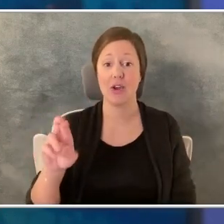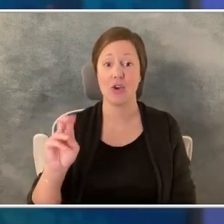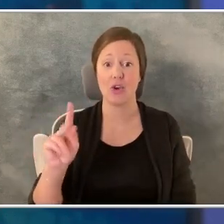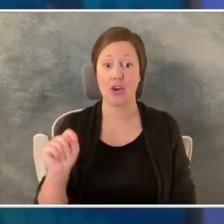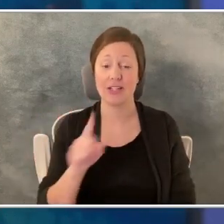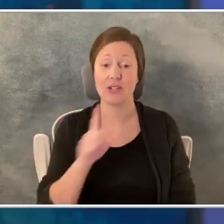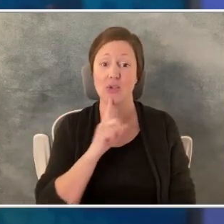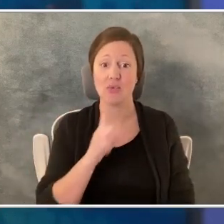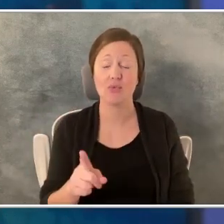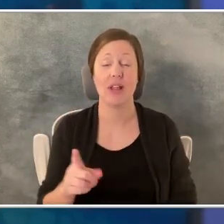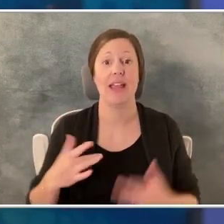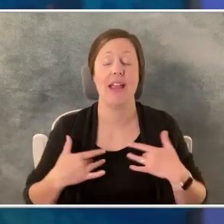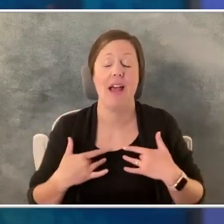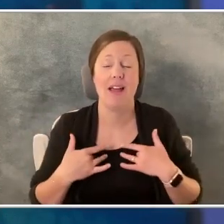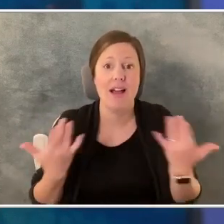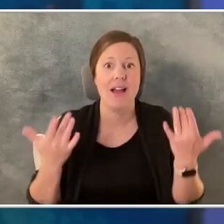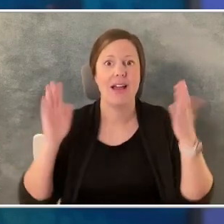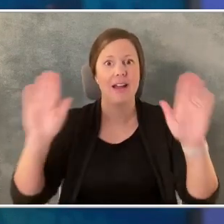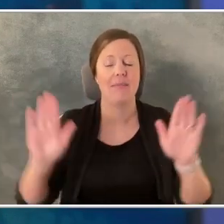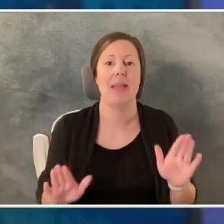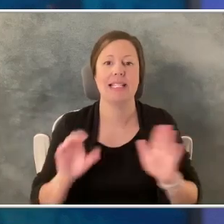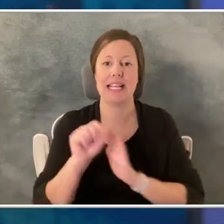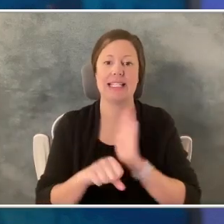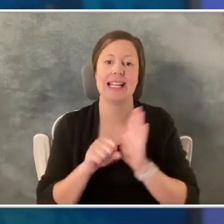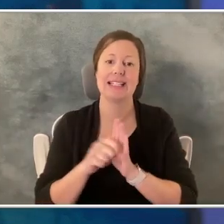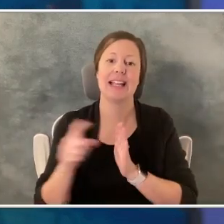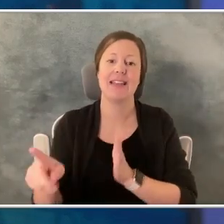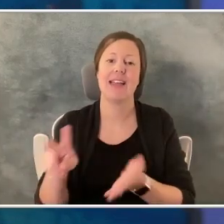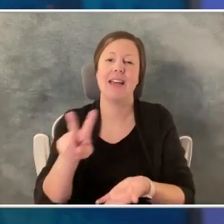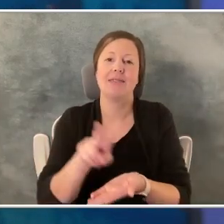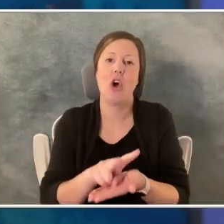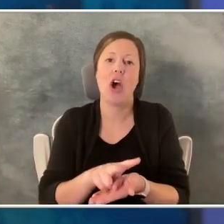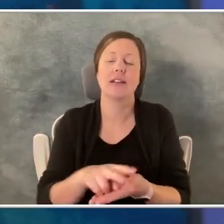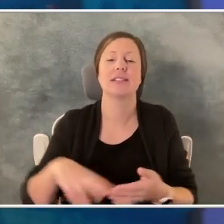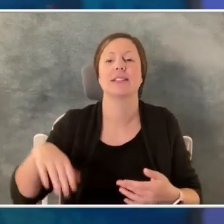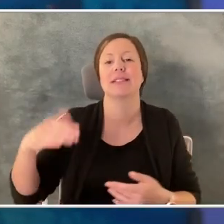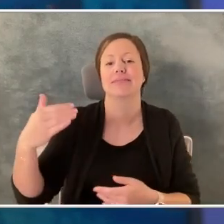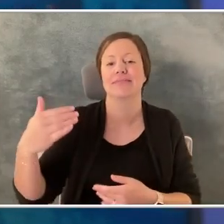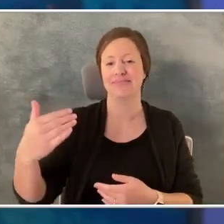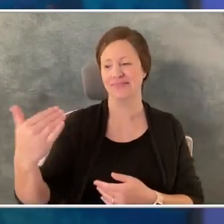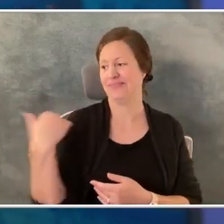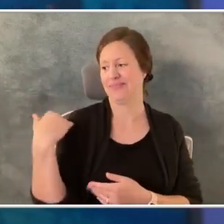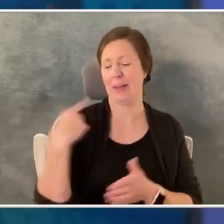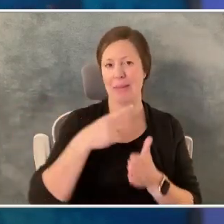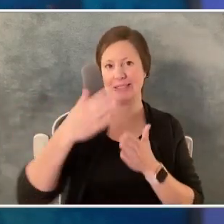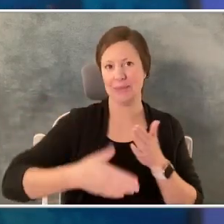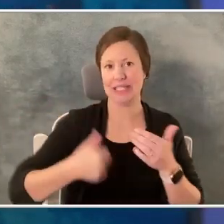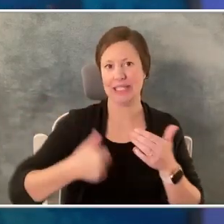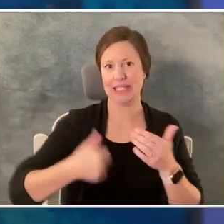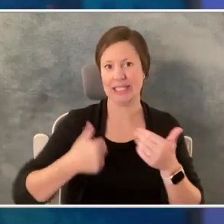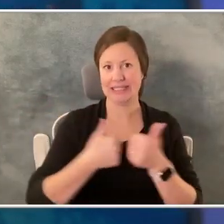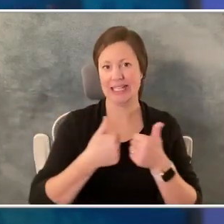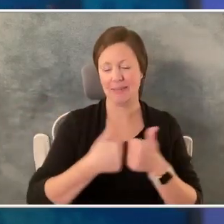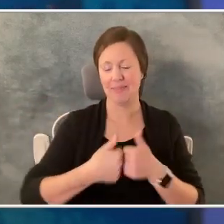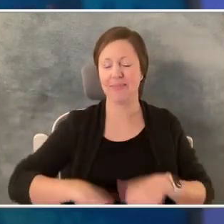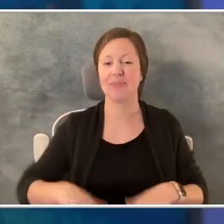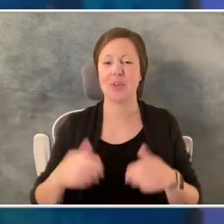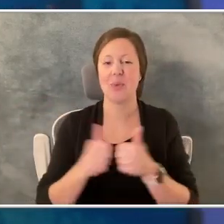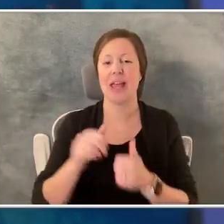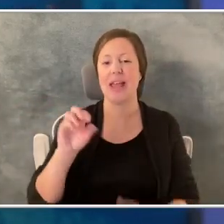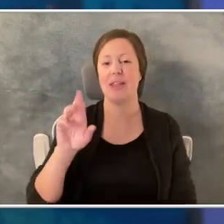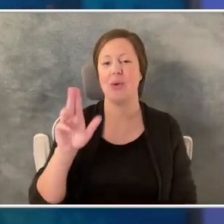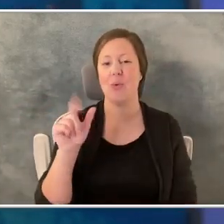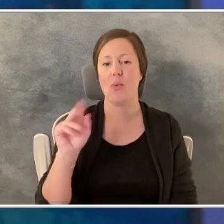thrilling season of soccer. The Current lost their semifinal match against Orlando this past weekend. But this season, the Current scored more goals than